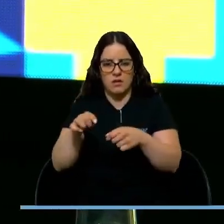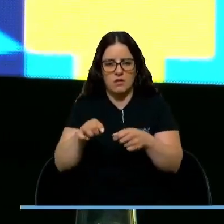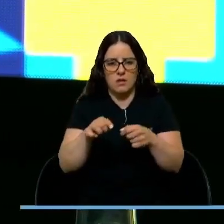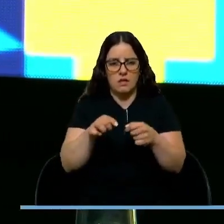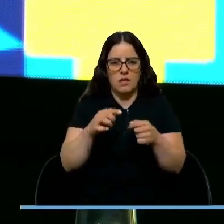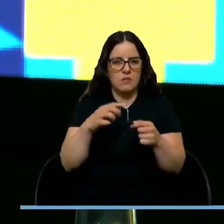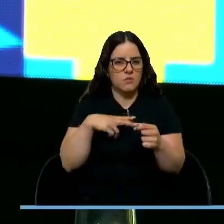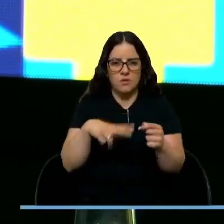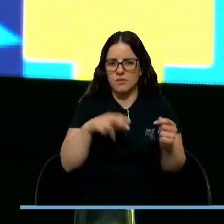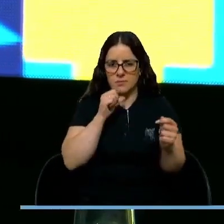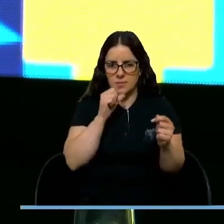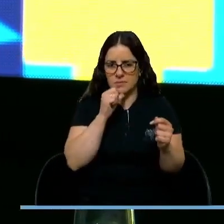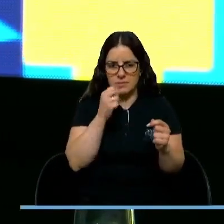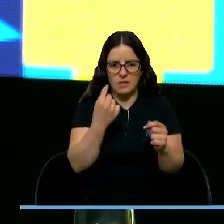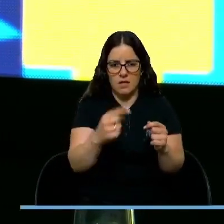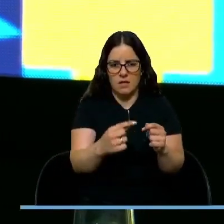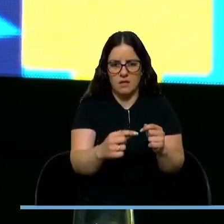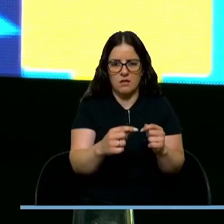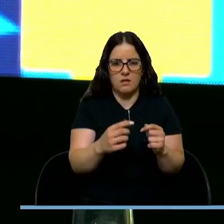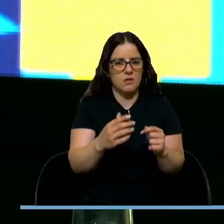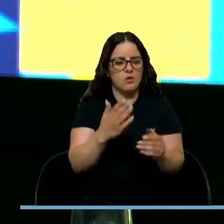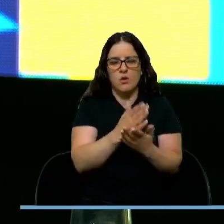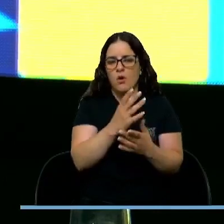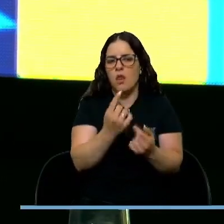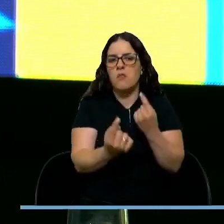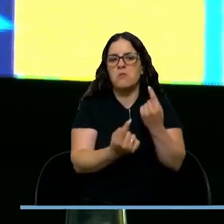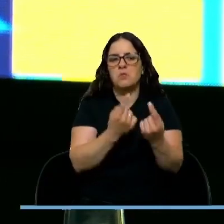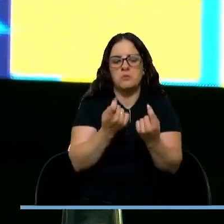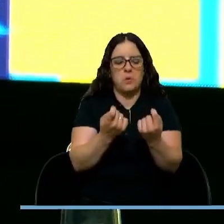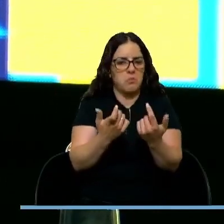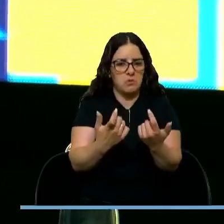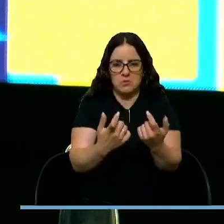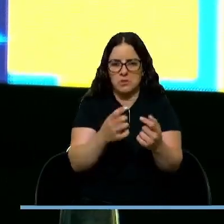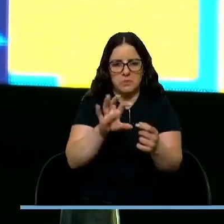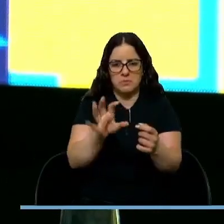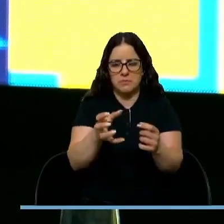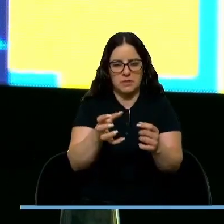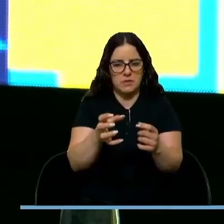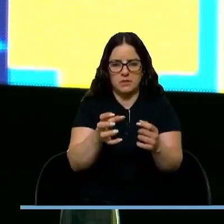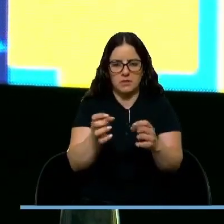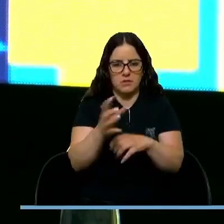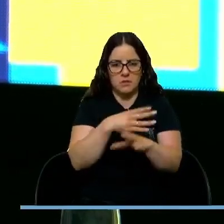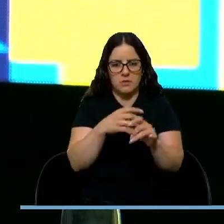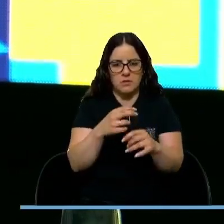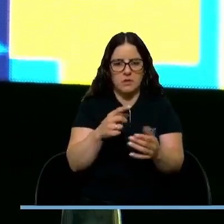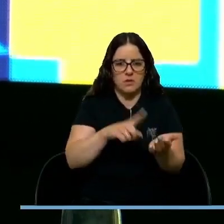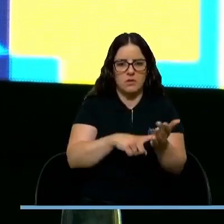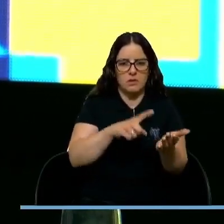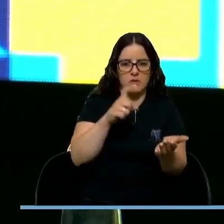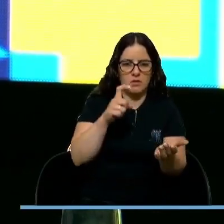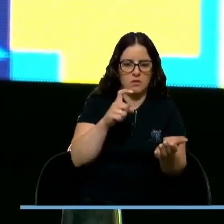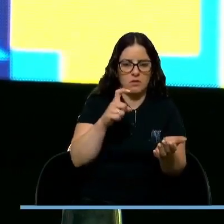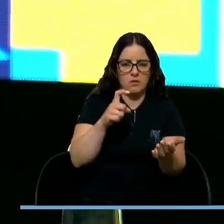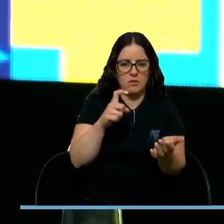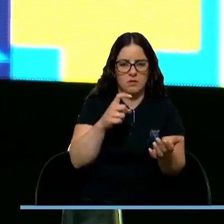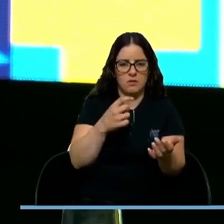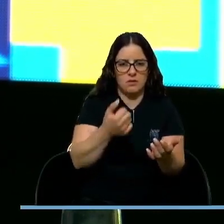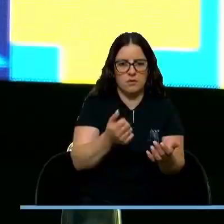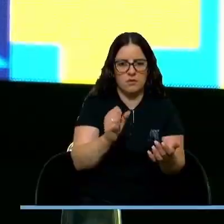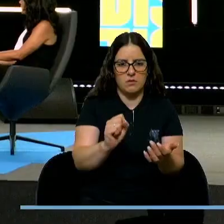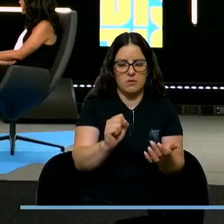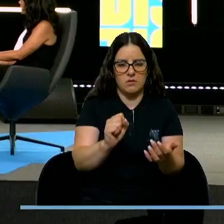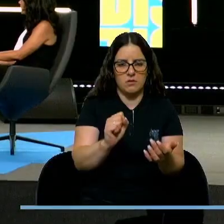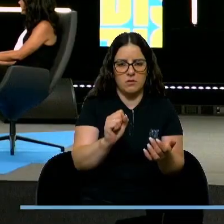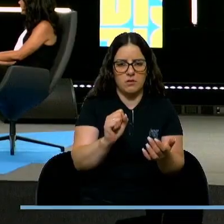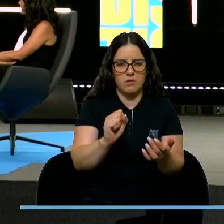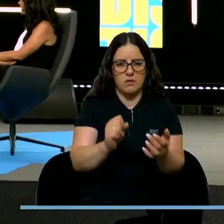has only happened in very few European countries, whereas in the US, for instance, the standalone network 5G was launched back in 2020.